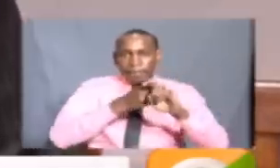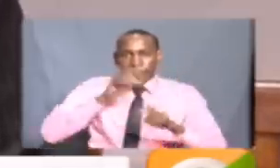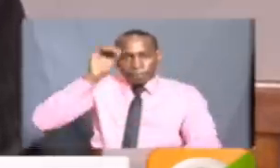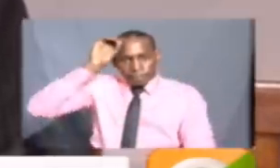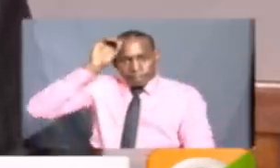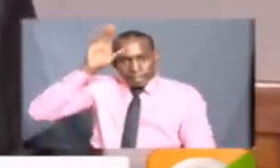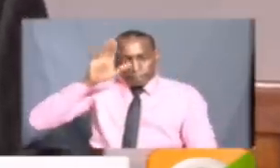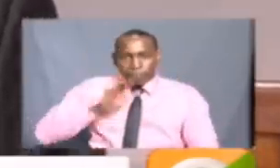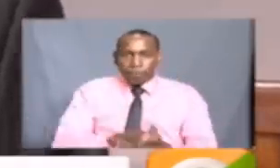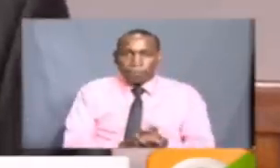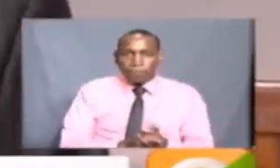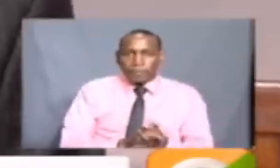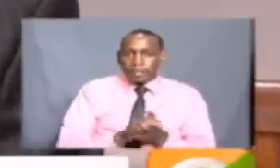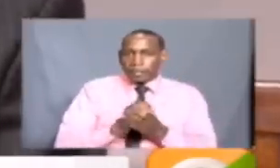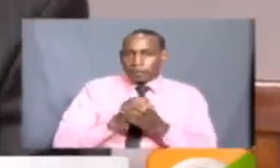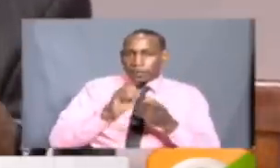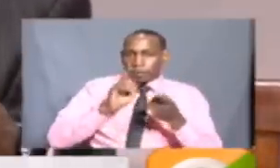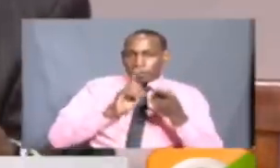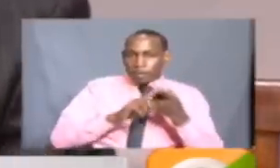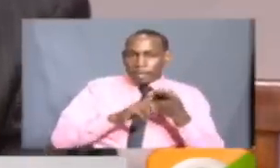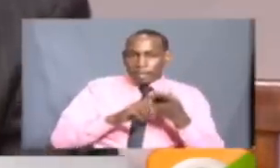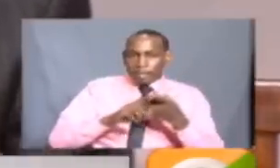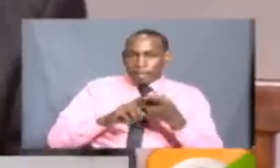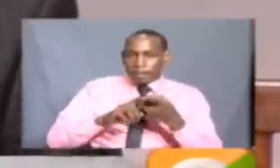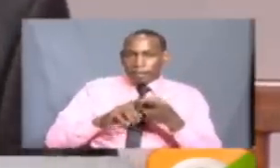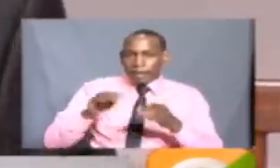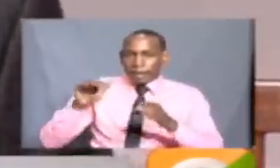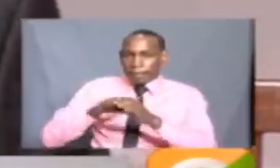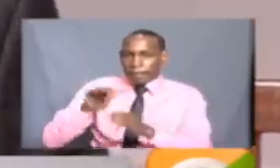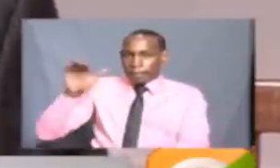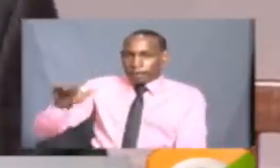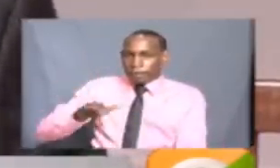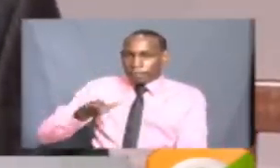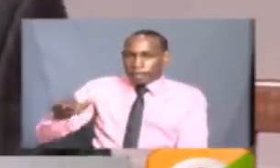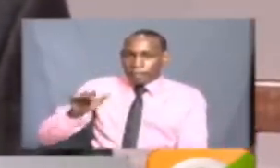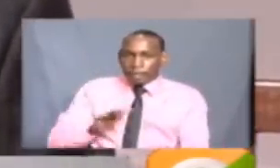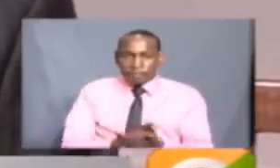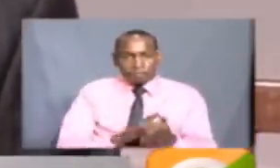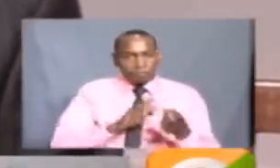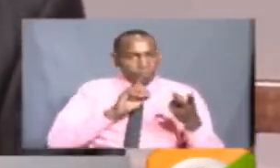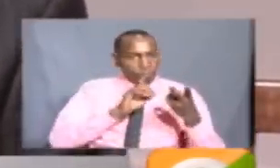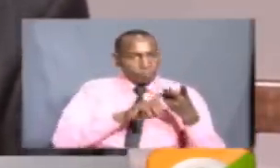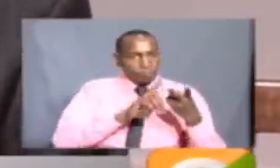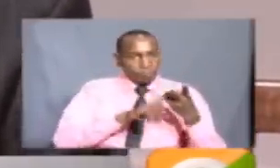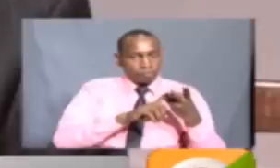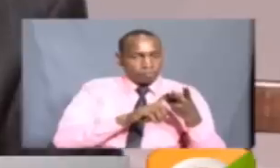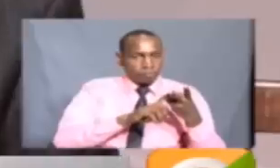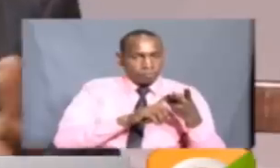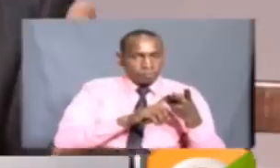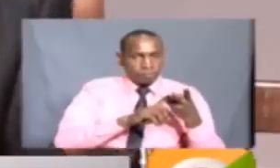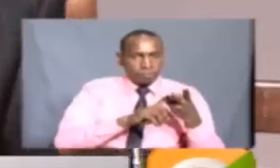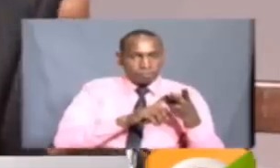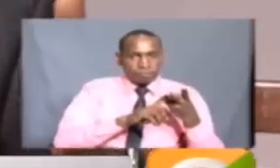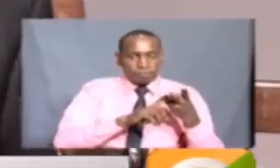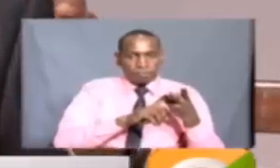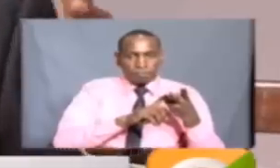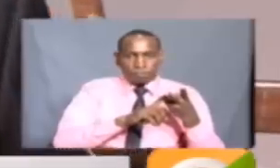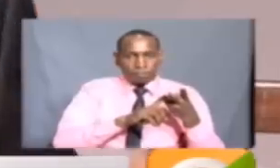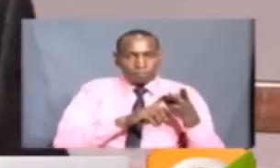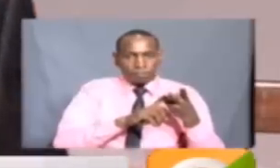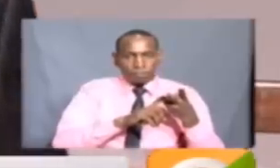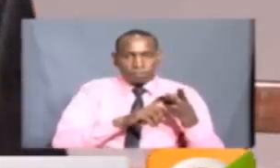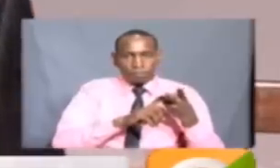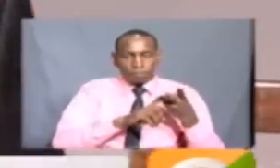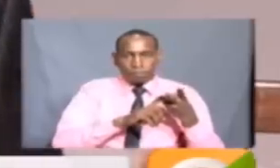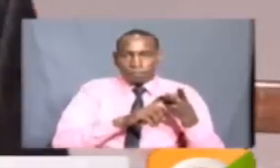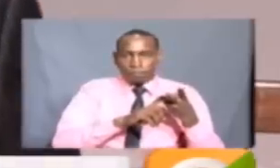Mm. Whether you are talking about members of parliament, you are talking about the